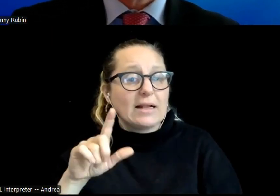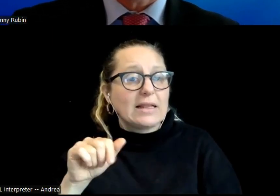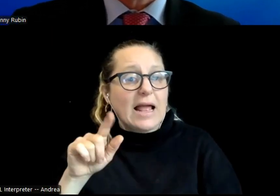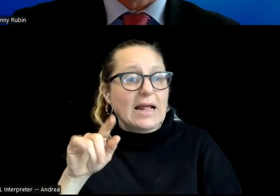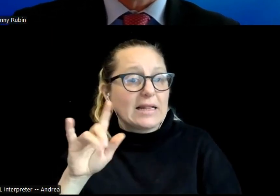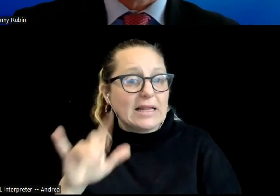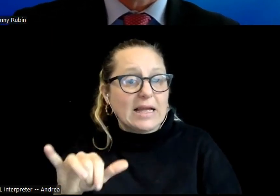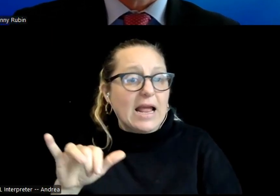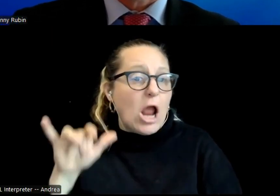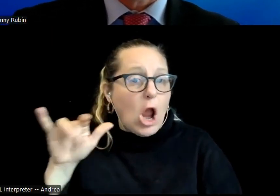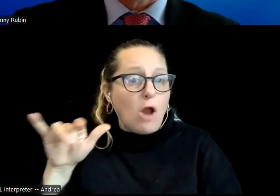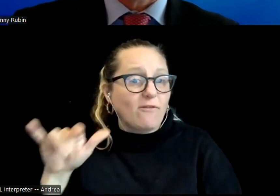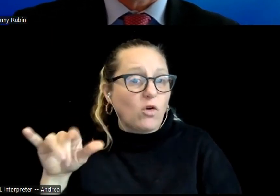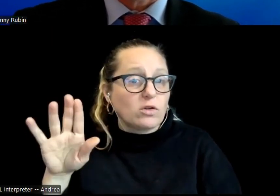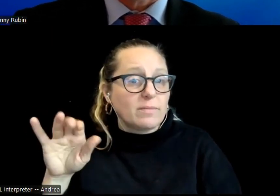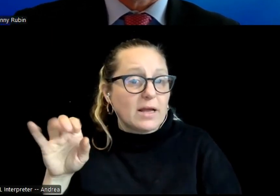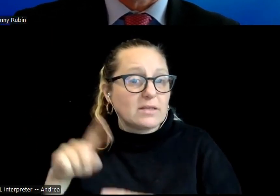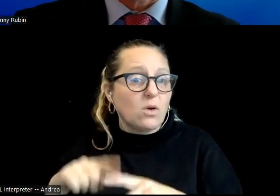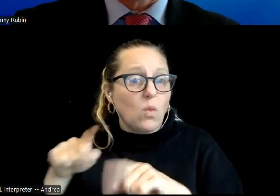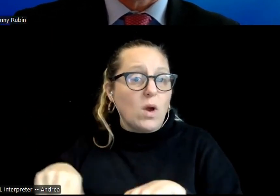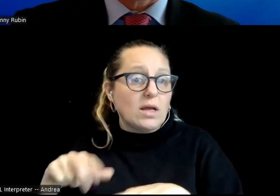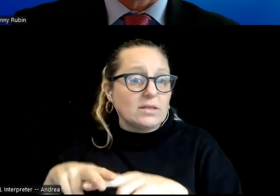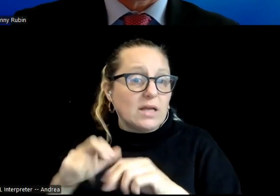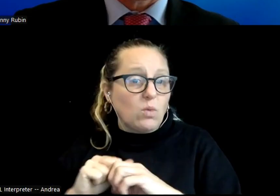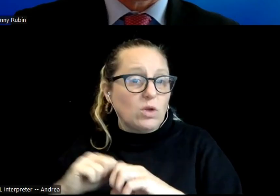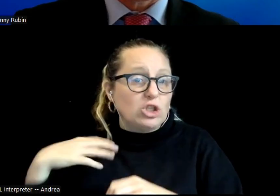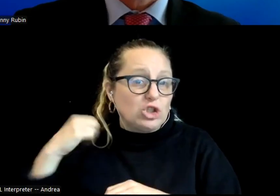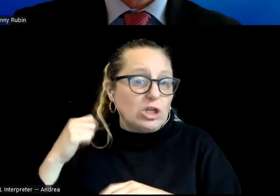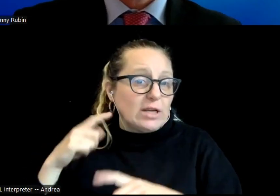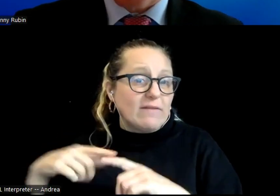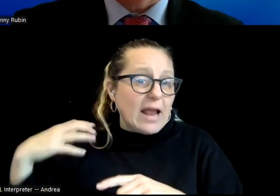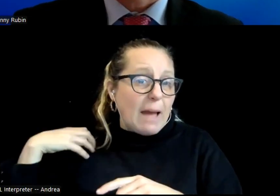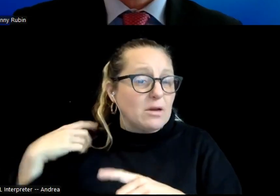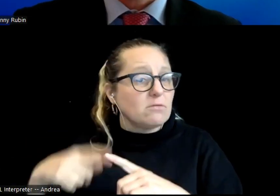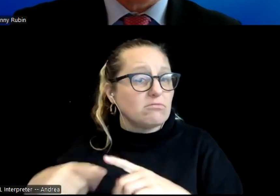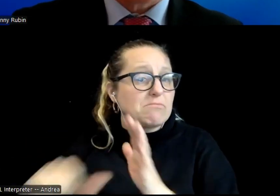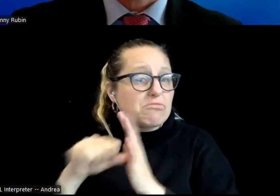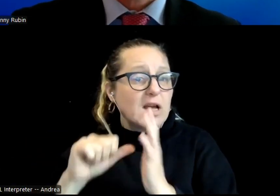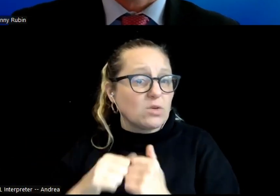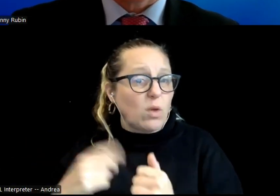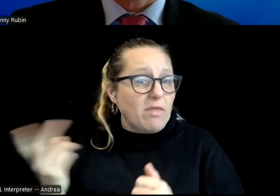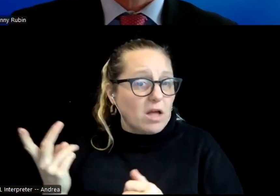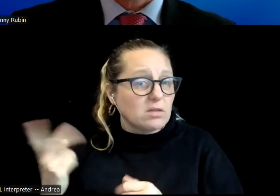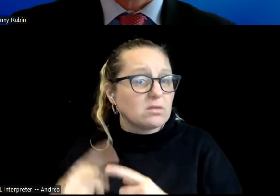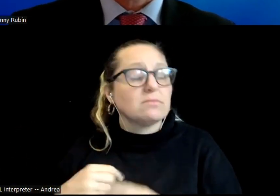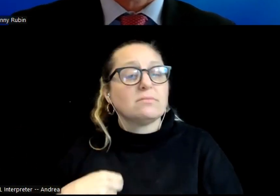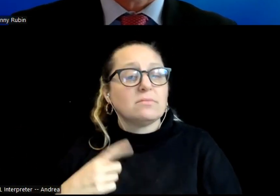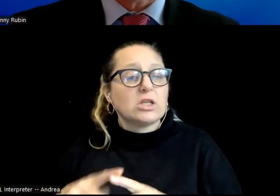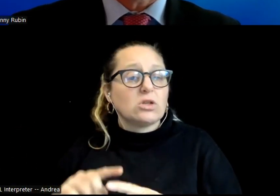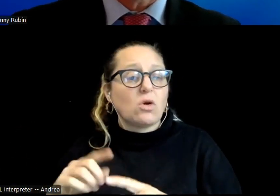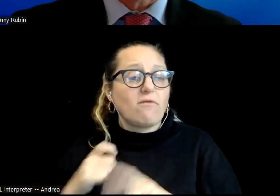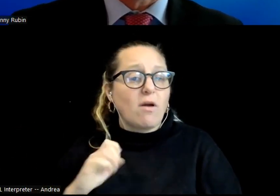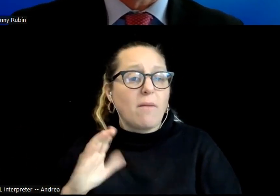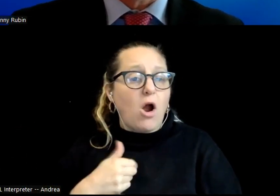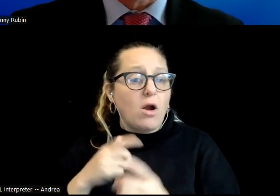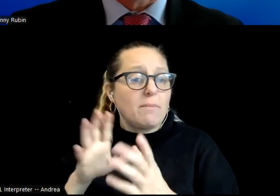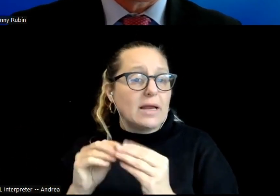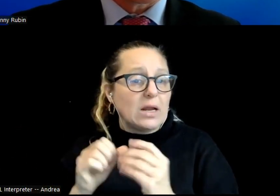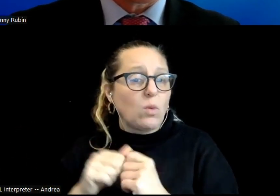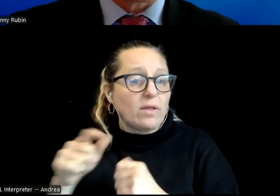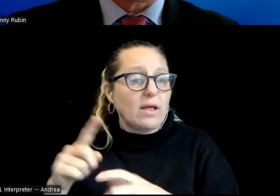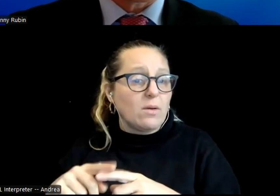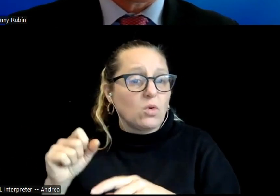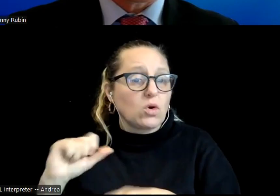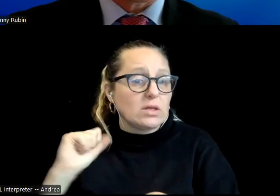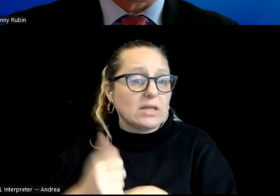Base. And we went and sat with the chiefs and the captains, and they were very impressed with us. So from our meeting with them, we were able to establish a